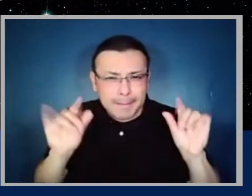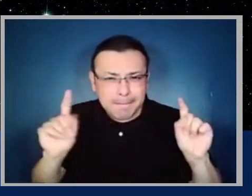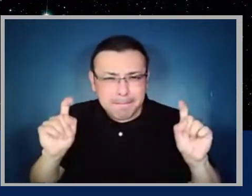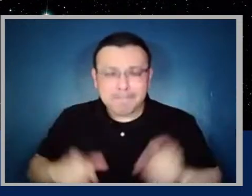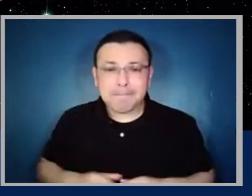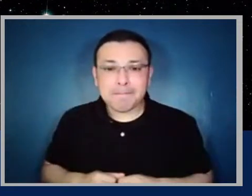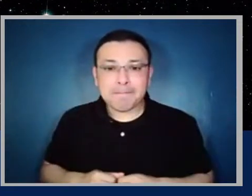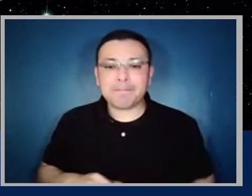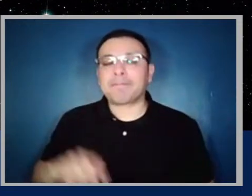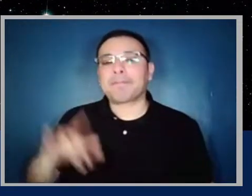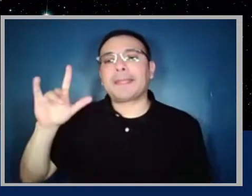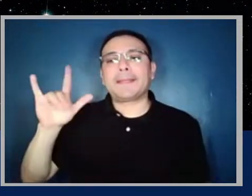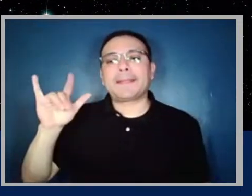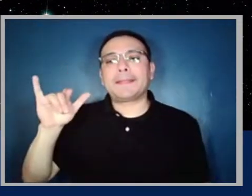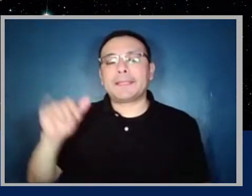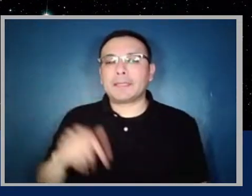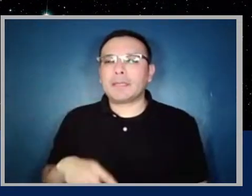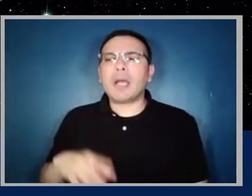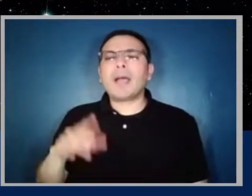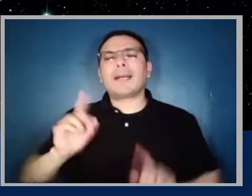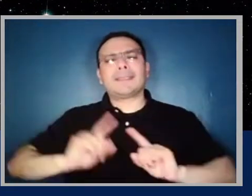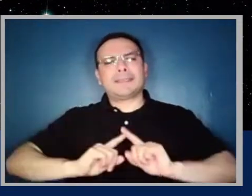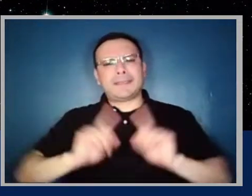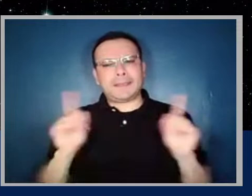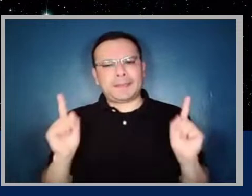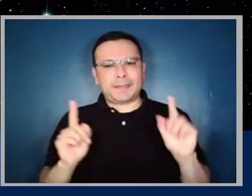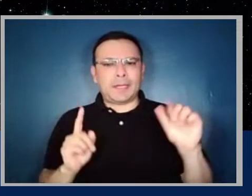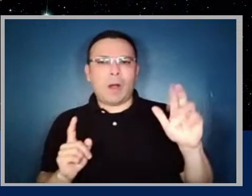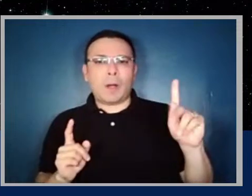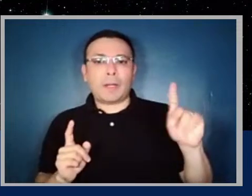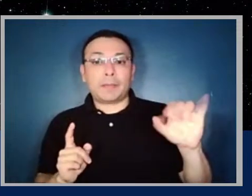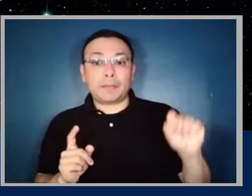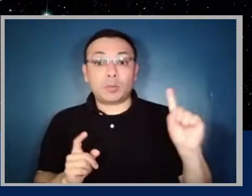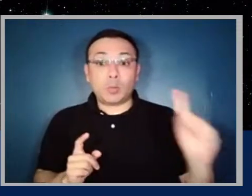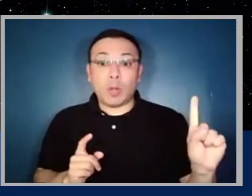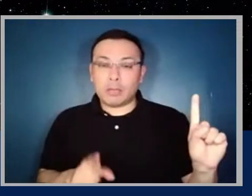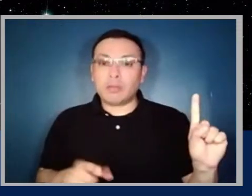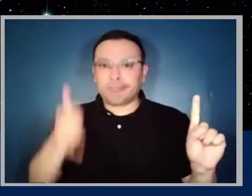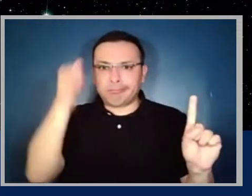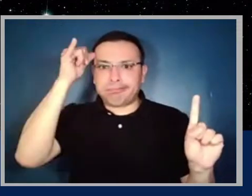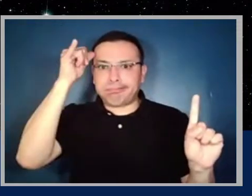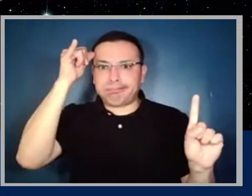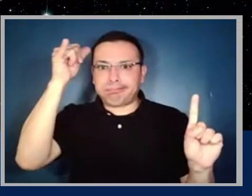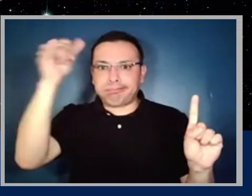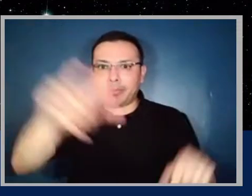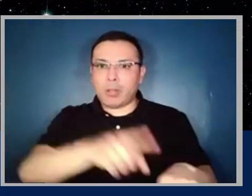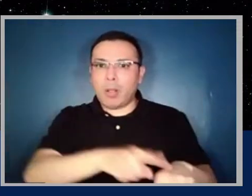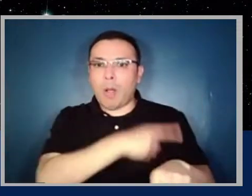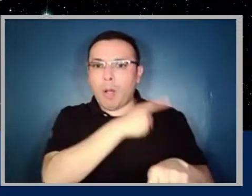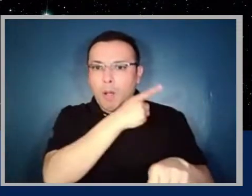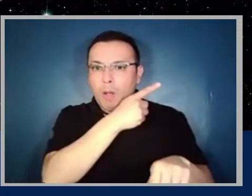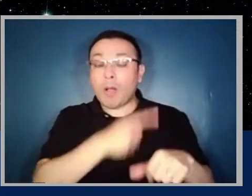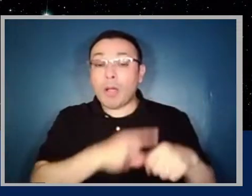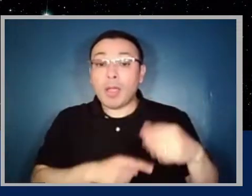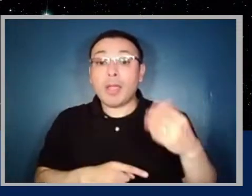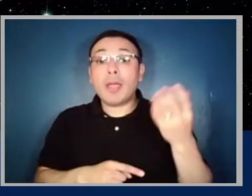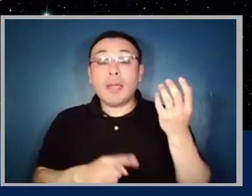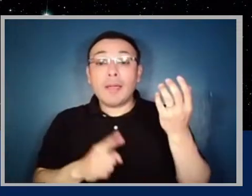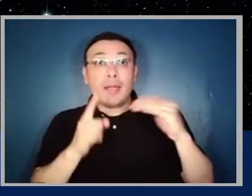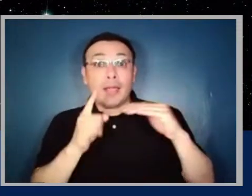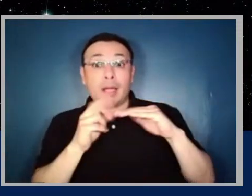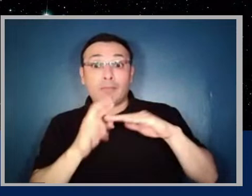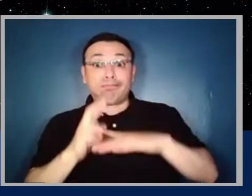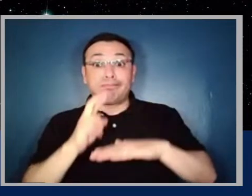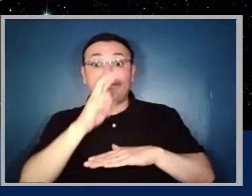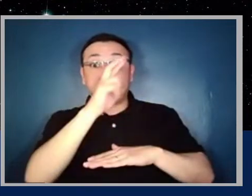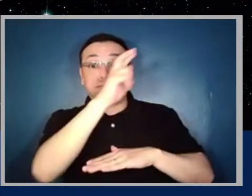different than Artemis 1. First of all, Artemis 1 was a very long mission. And so the capsule was out there doing all kinds of testing, making